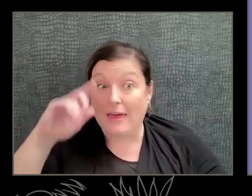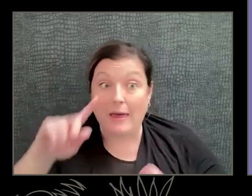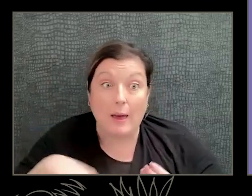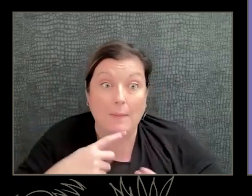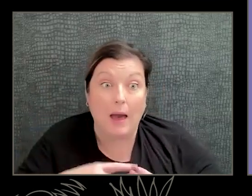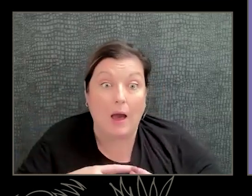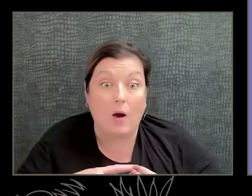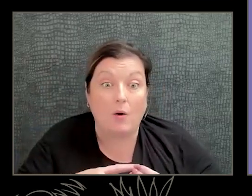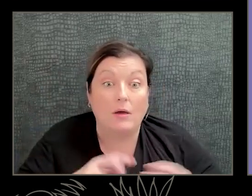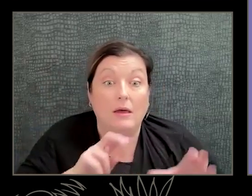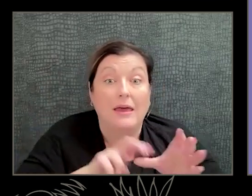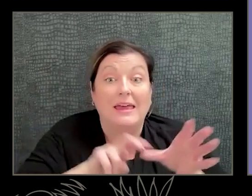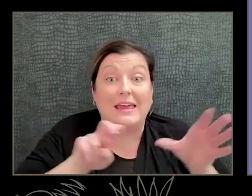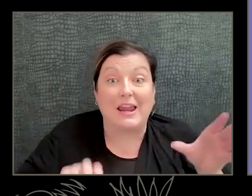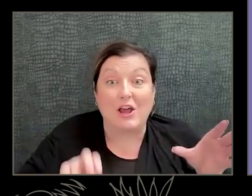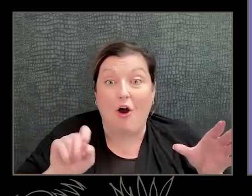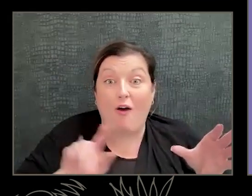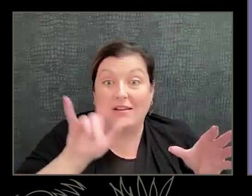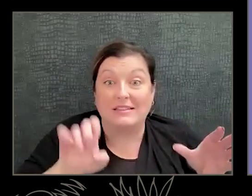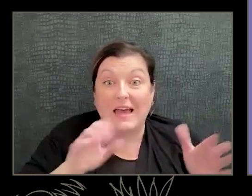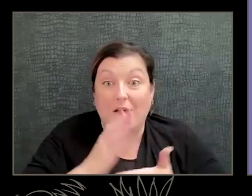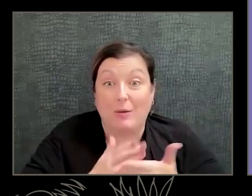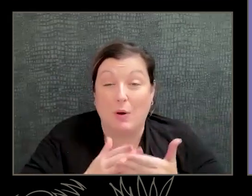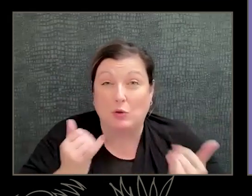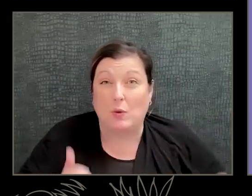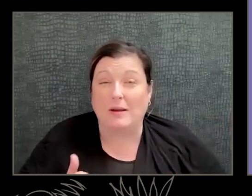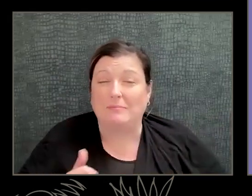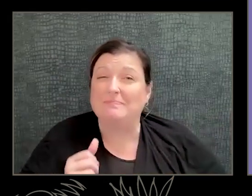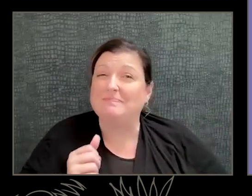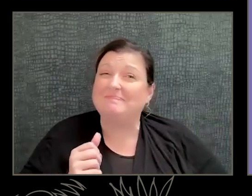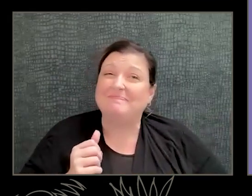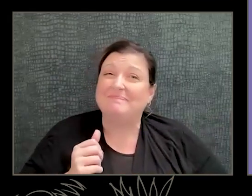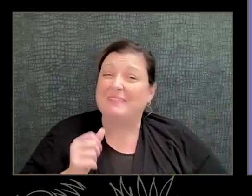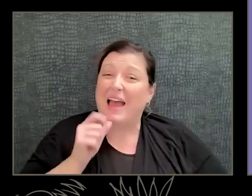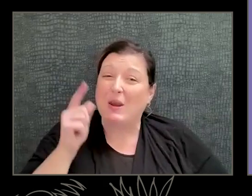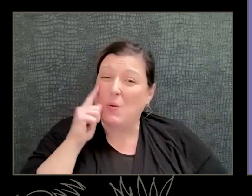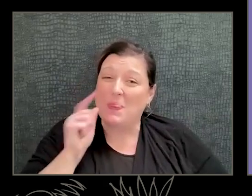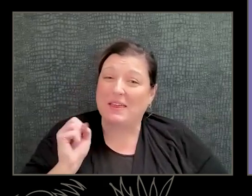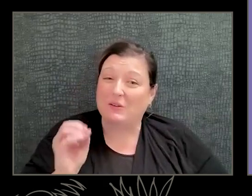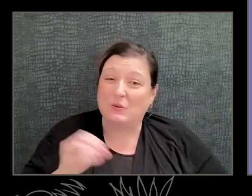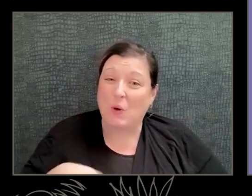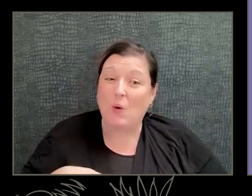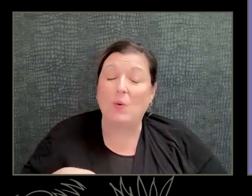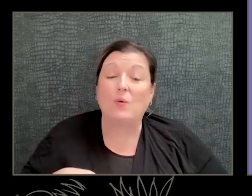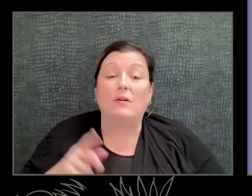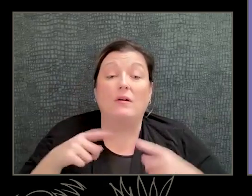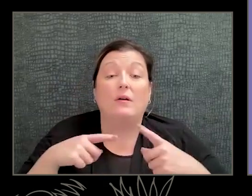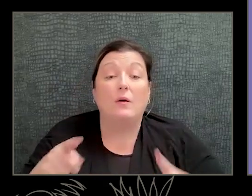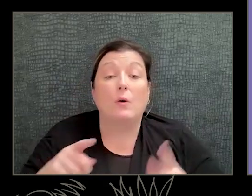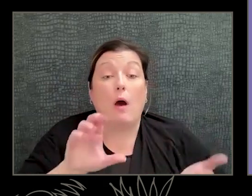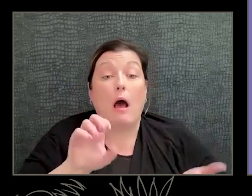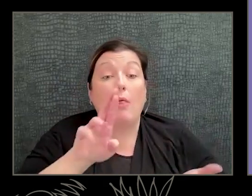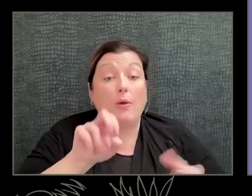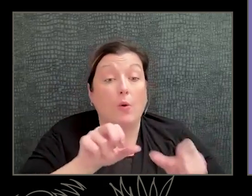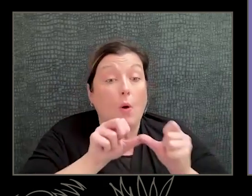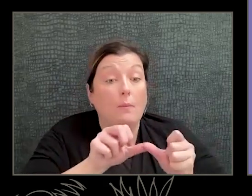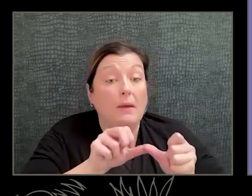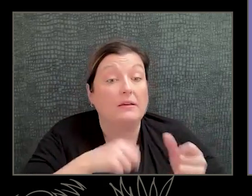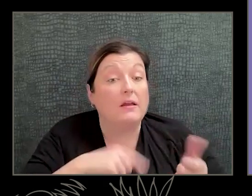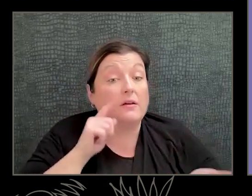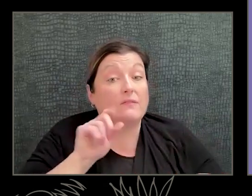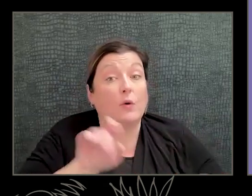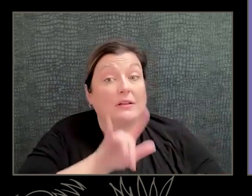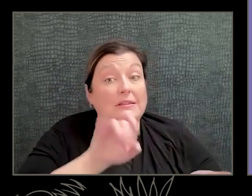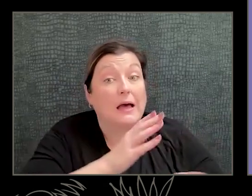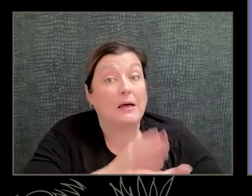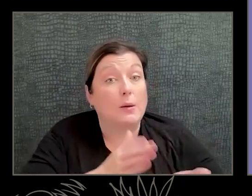about getting off of styled components right now? I don't necessarily think so. So while the core maintainer of styled components has said maybe it's